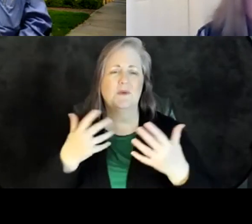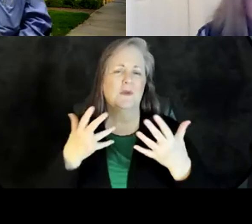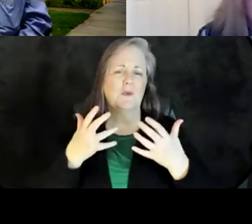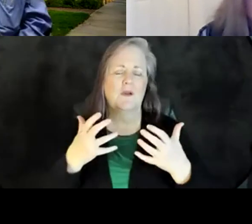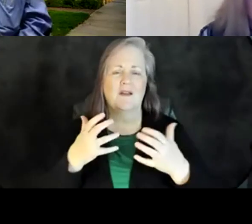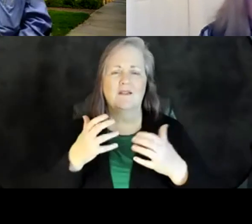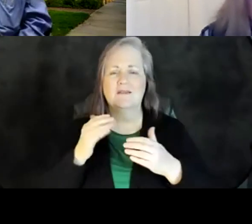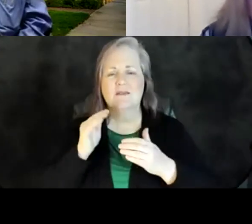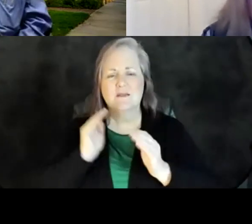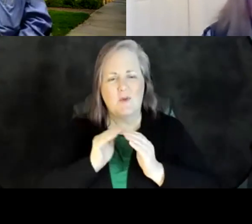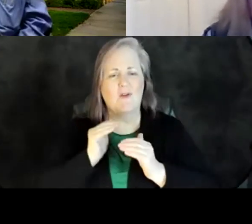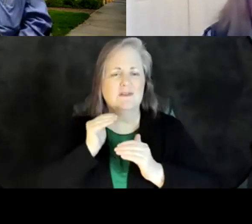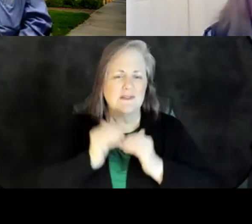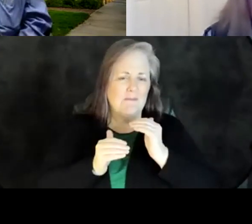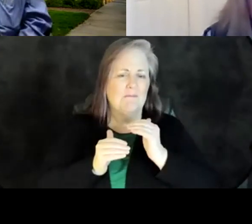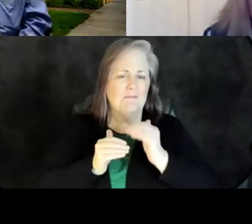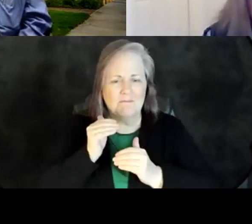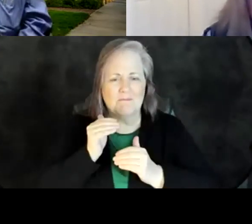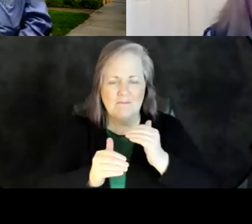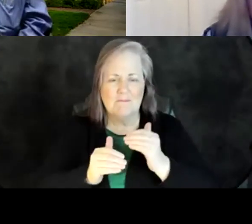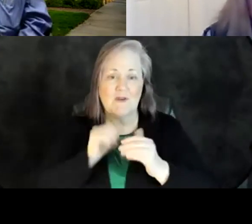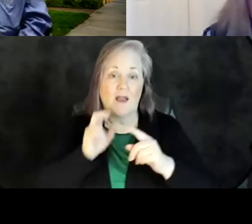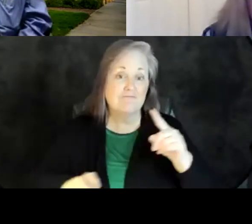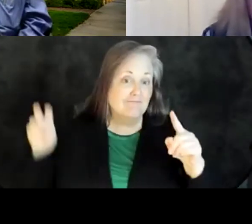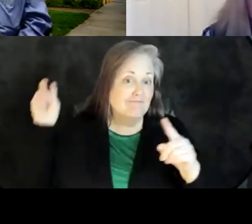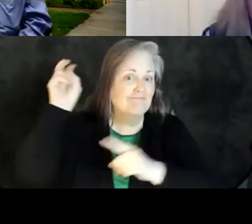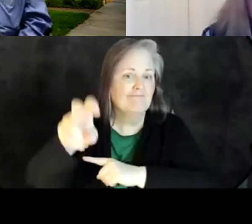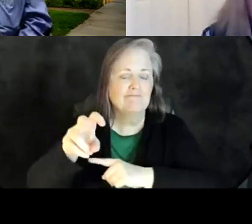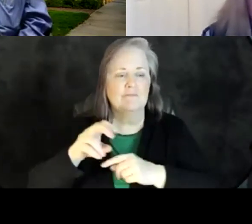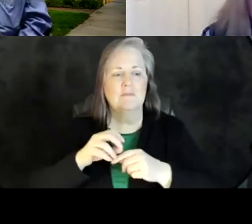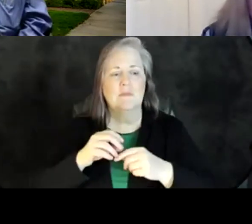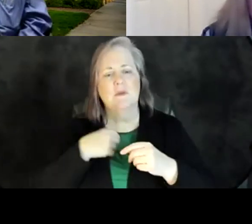small steps at a time. And we still know that there's a lot of